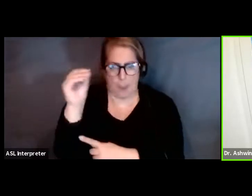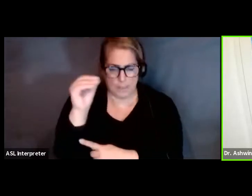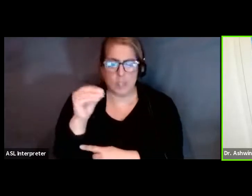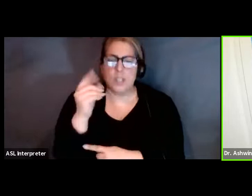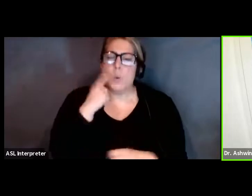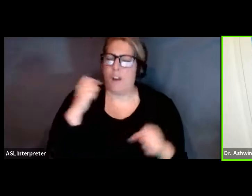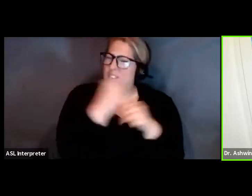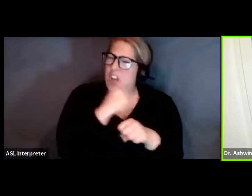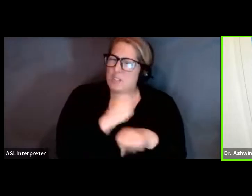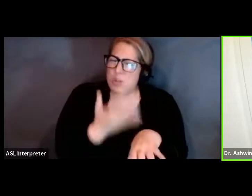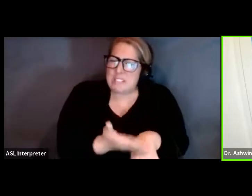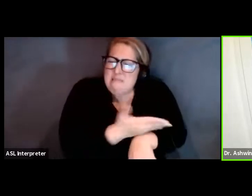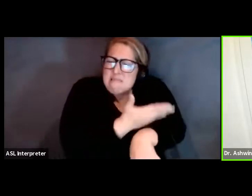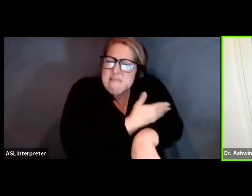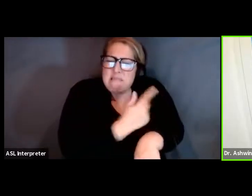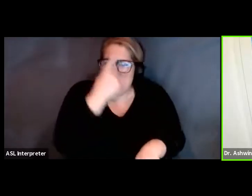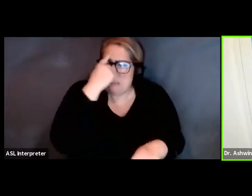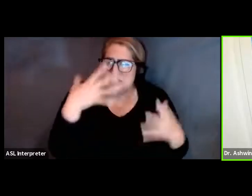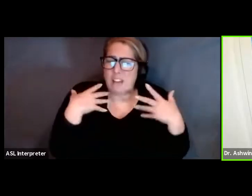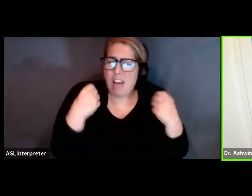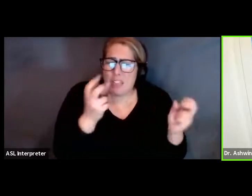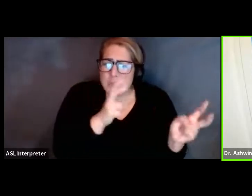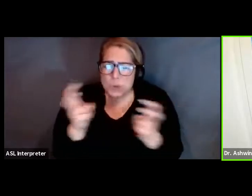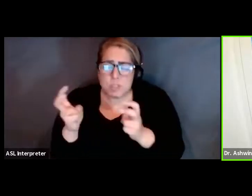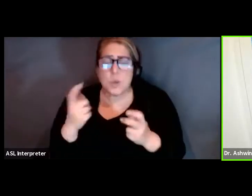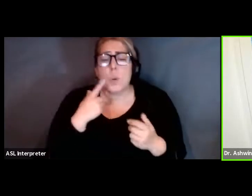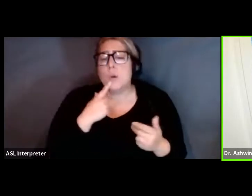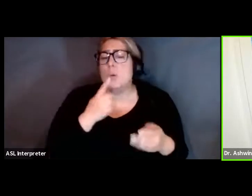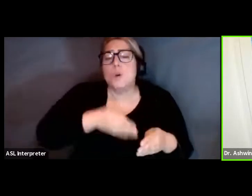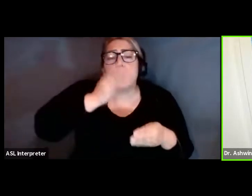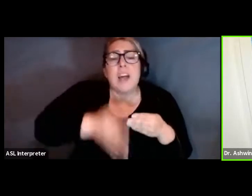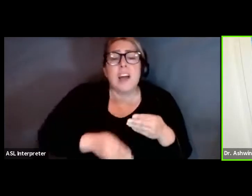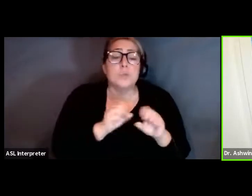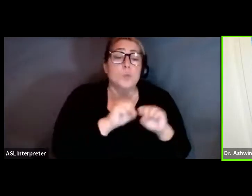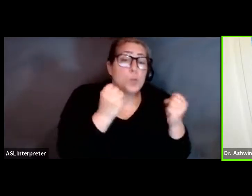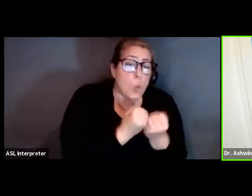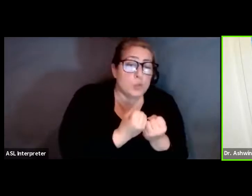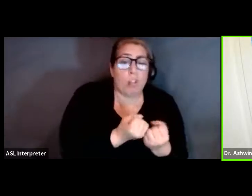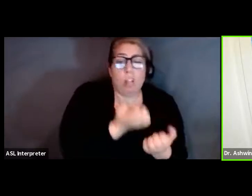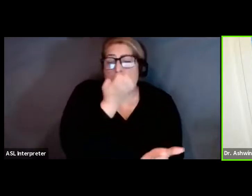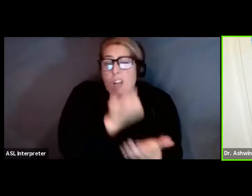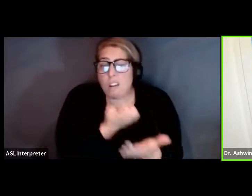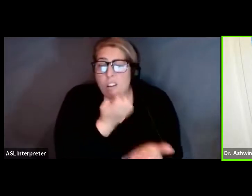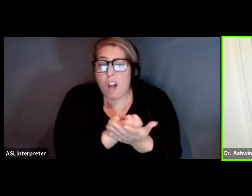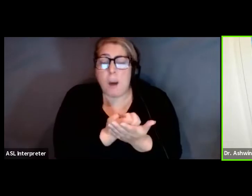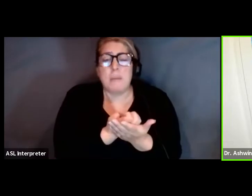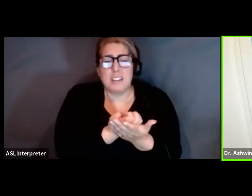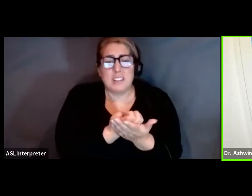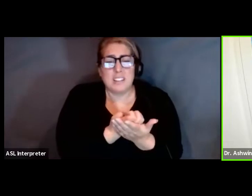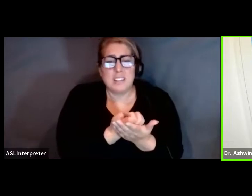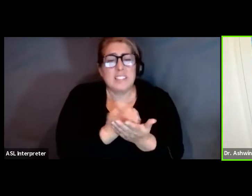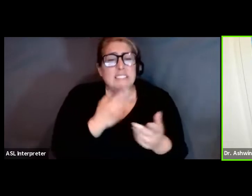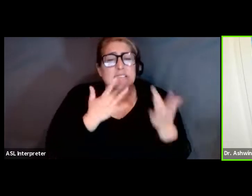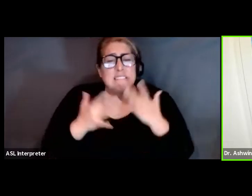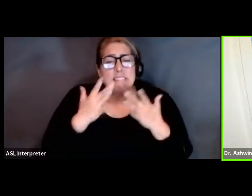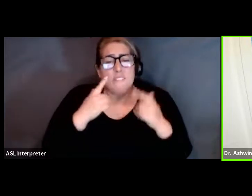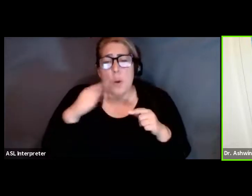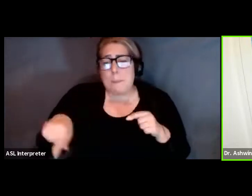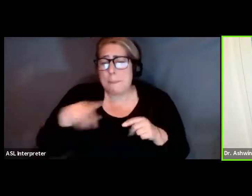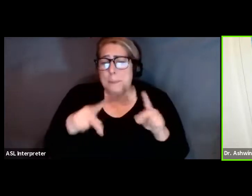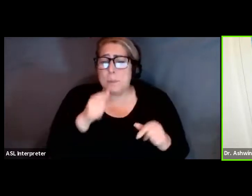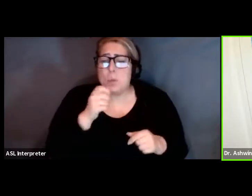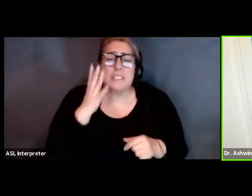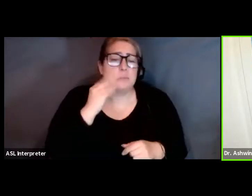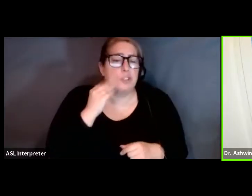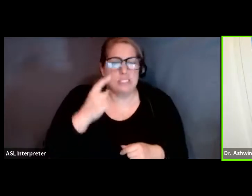increase opportunity, and to end social and economic isolation for people living with serious mental illness. Over 70 years